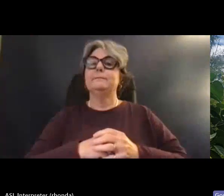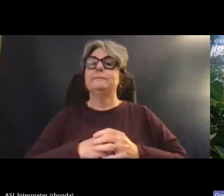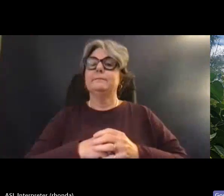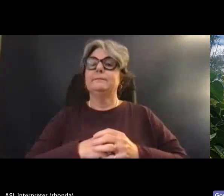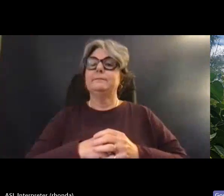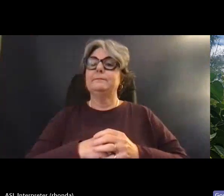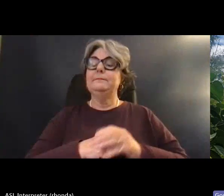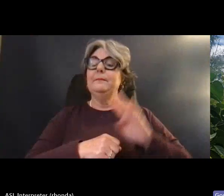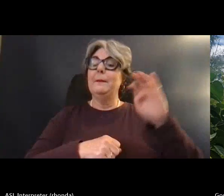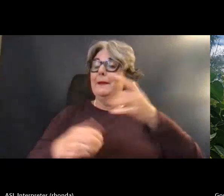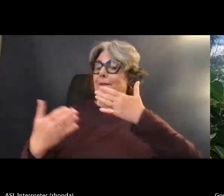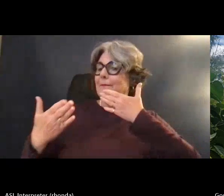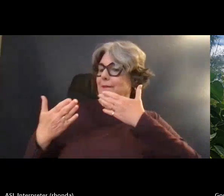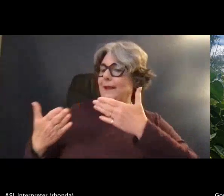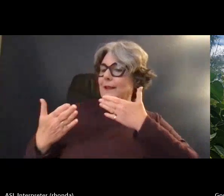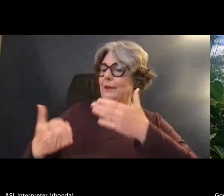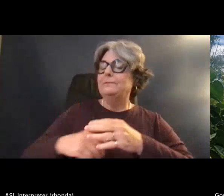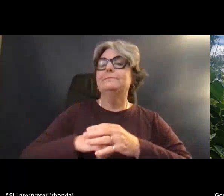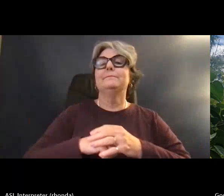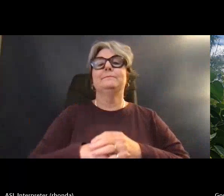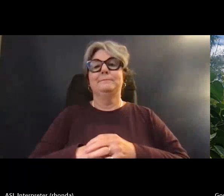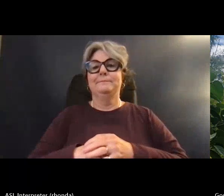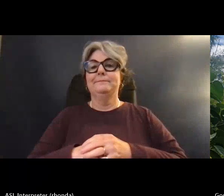All right, thank you.